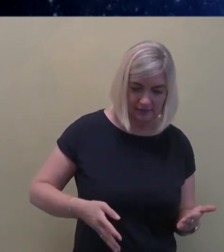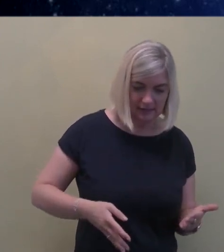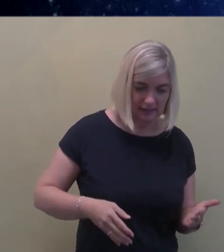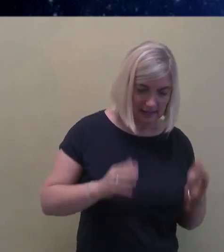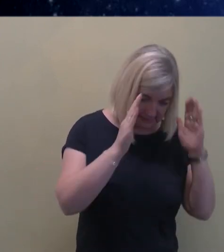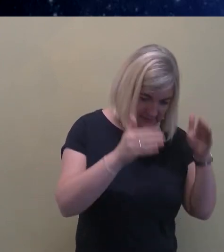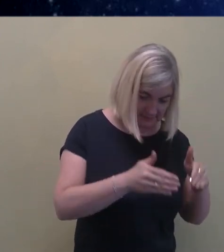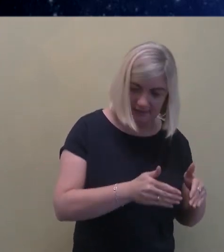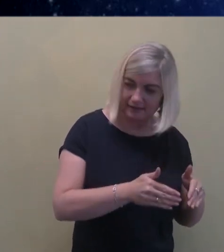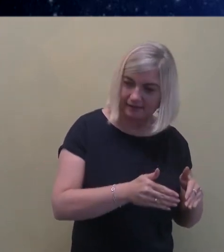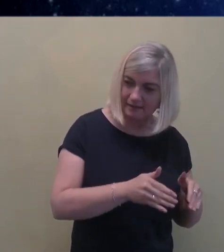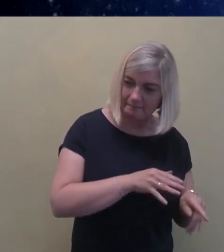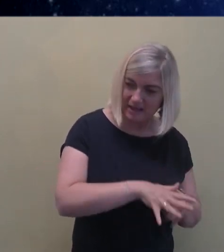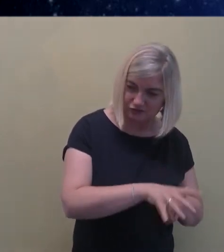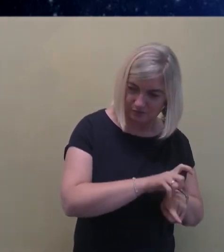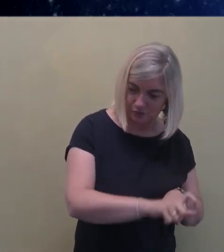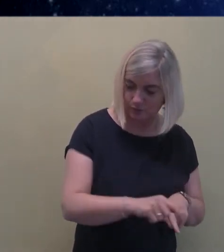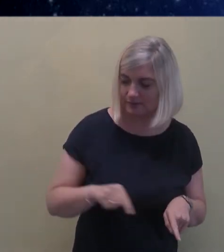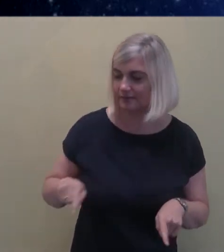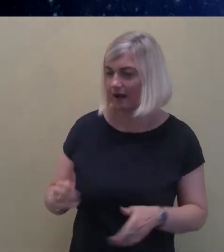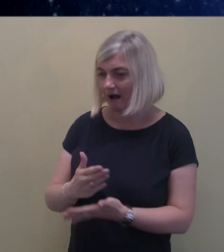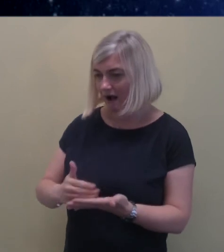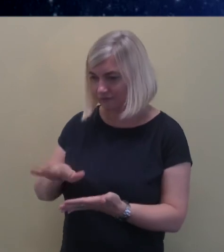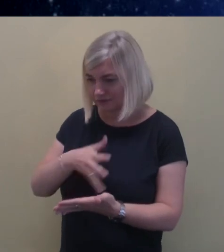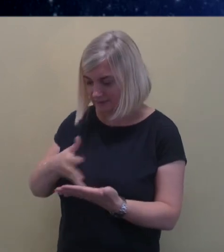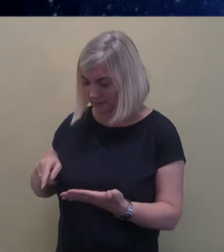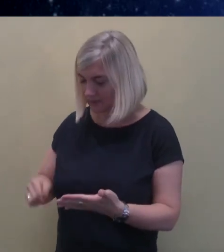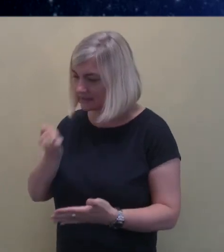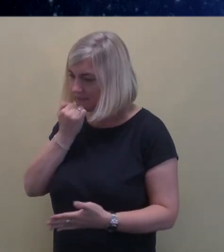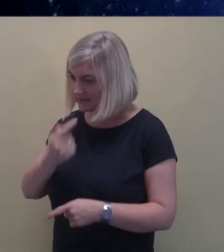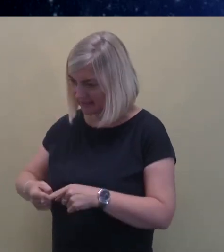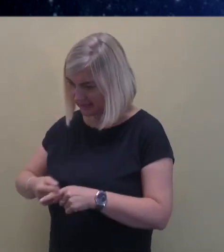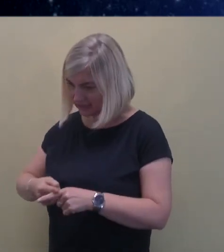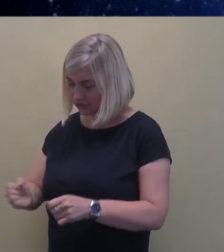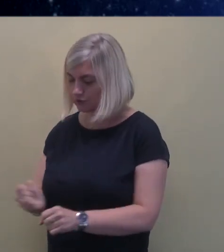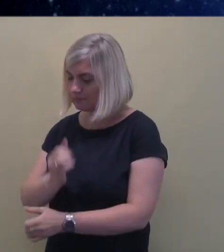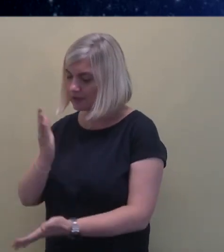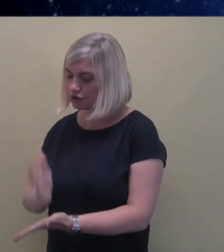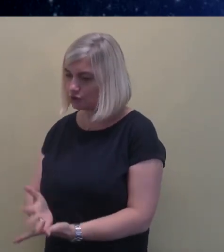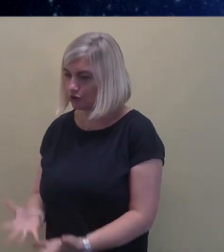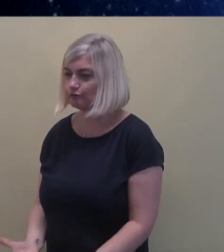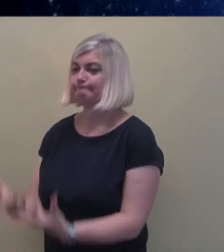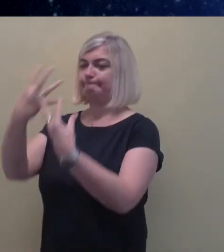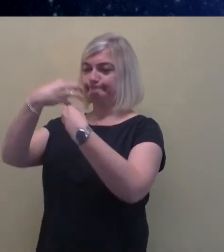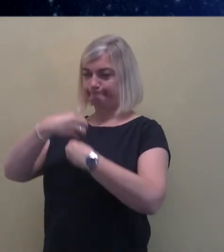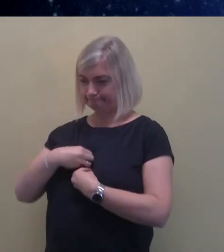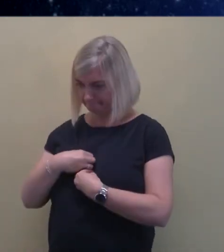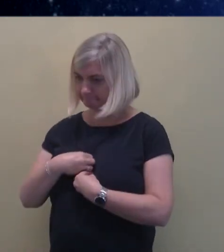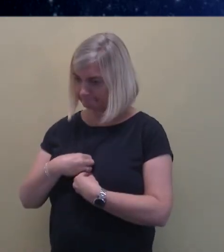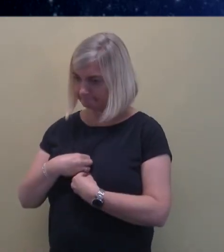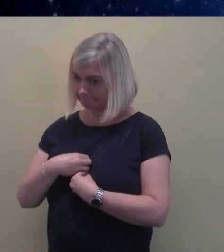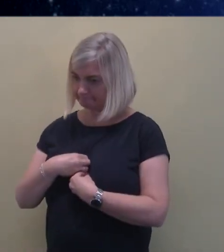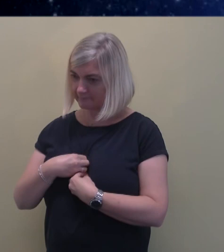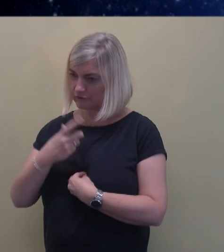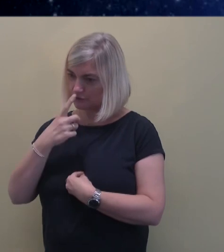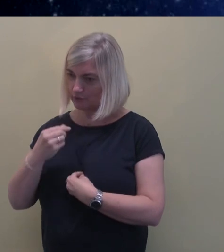2, you will see half of the chunk is dedicated to English and Maths and a smaller core. It still gives you progression opportunities, but